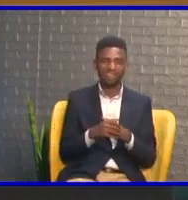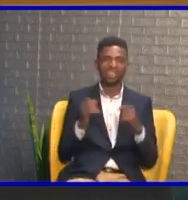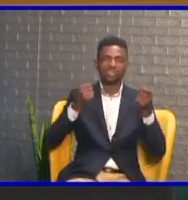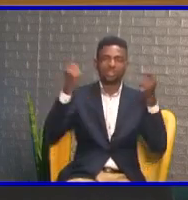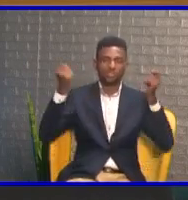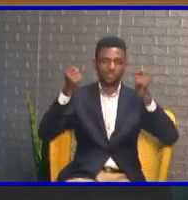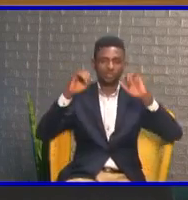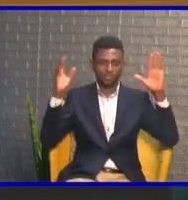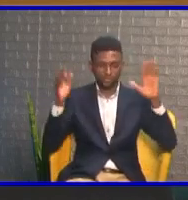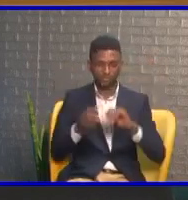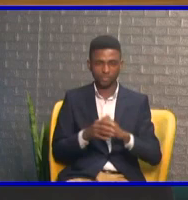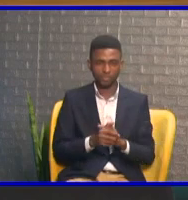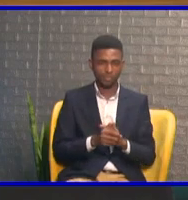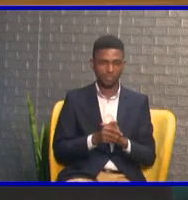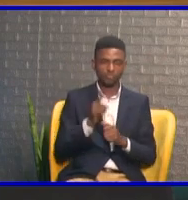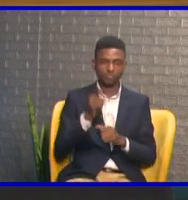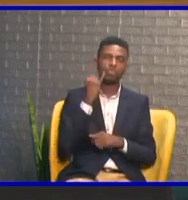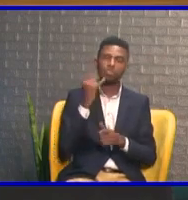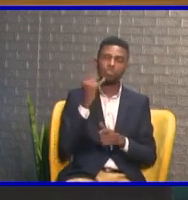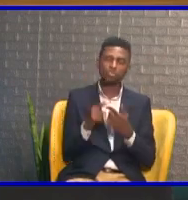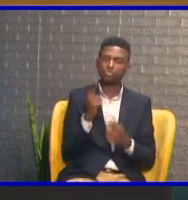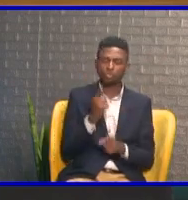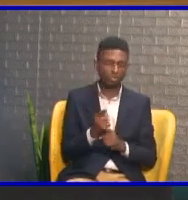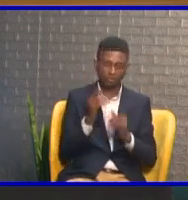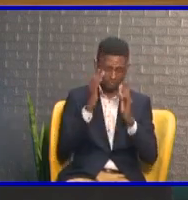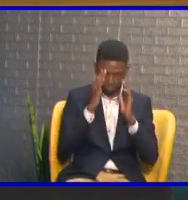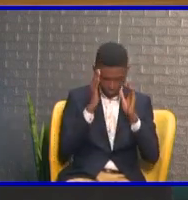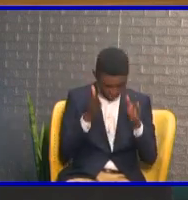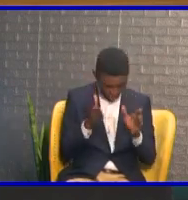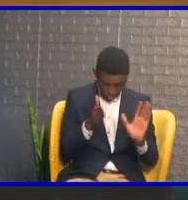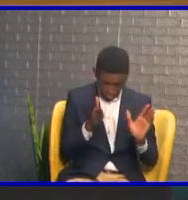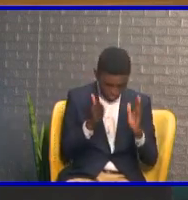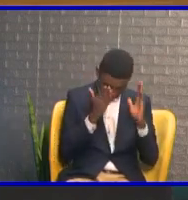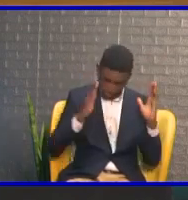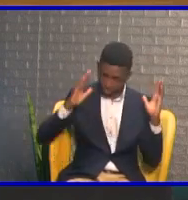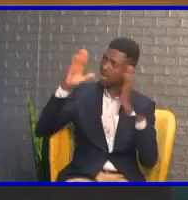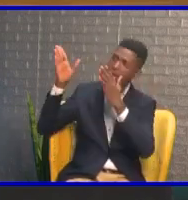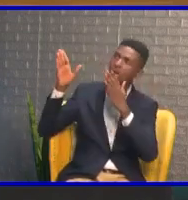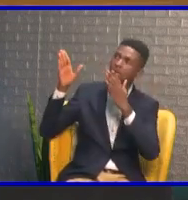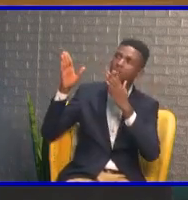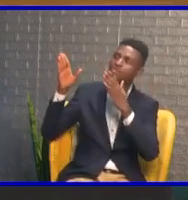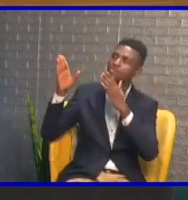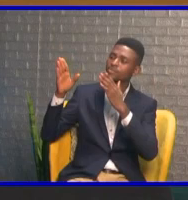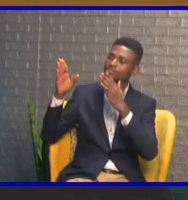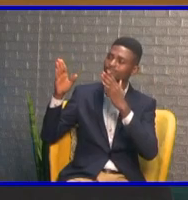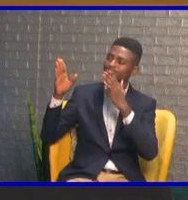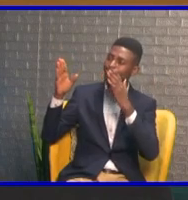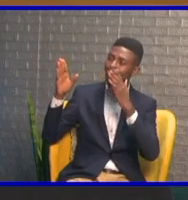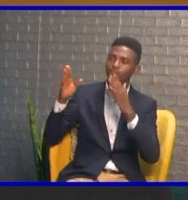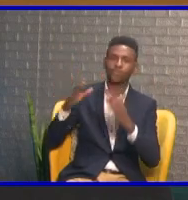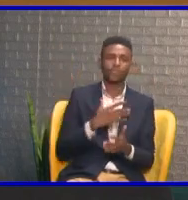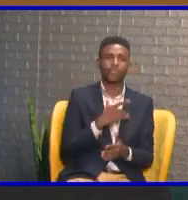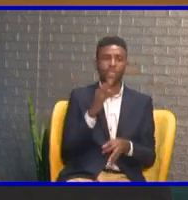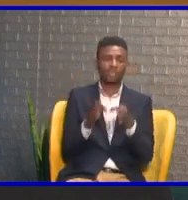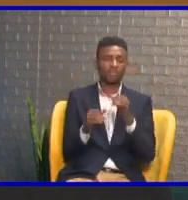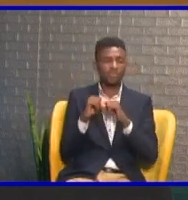Hallelujah. And you're supposed to keep looking. Keep looking. Don't look away. Keep looking. Keep looking. And if you keep